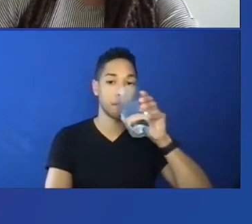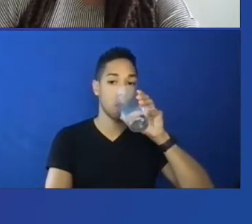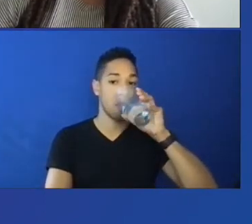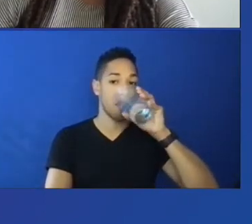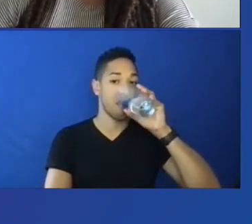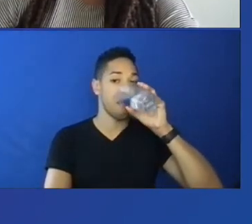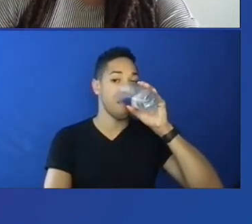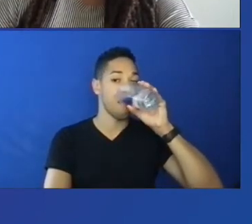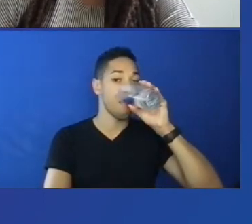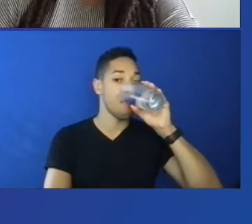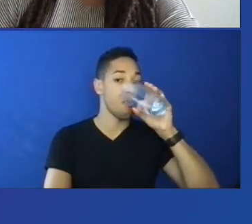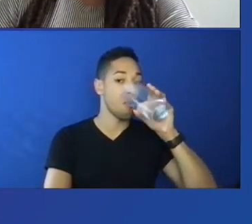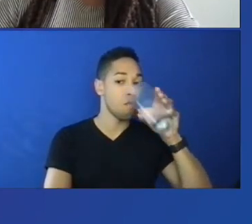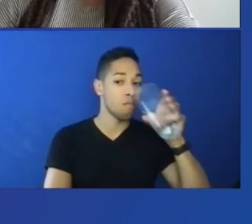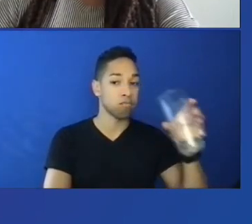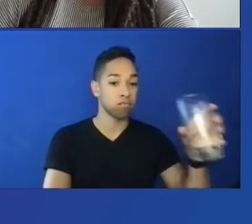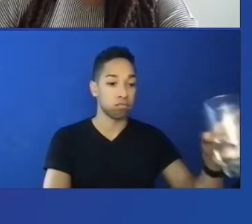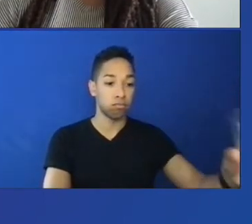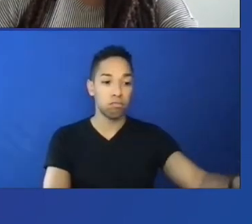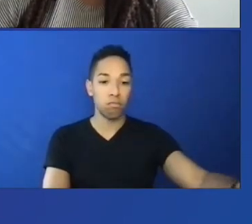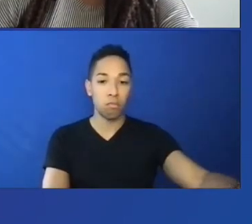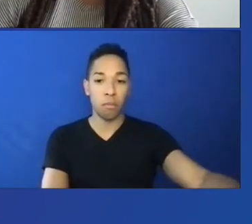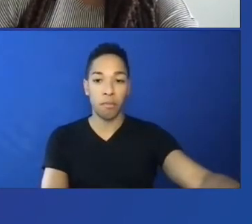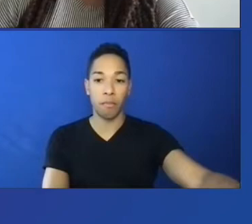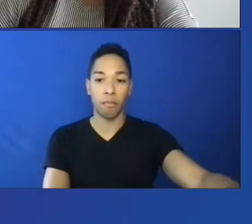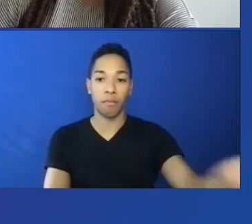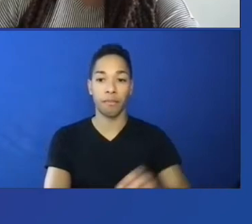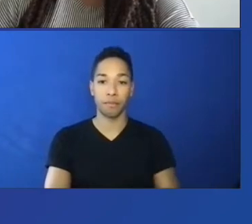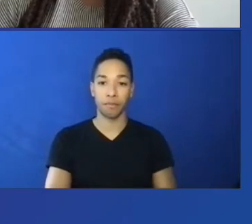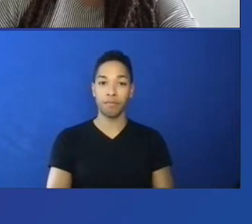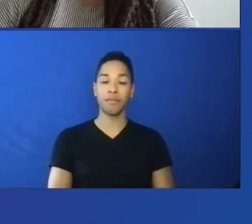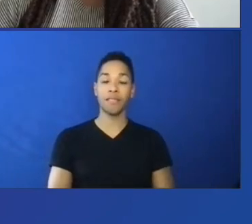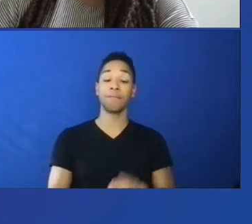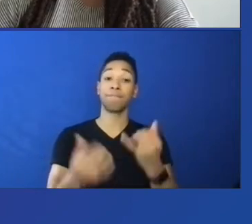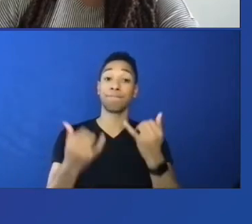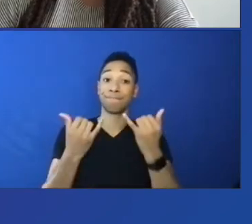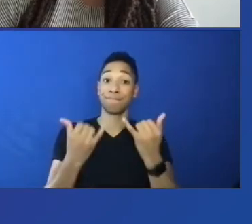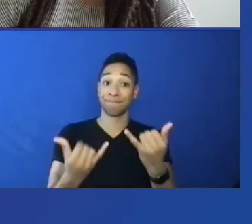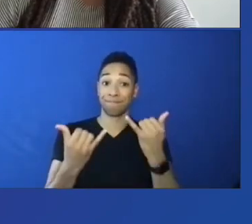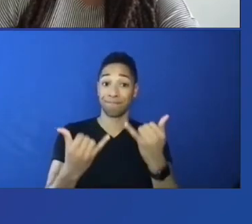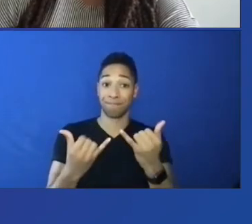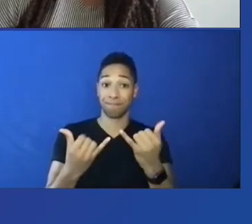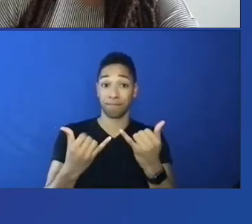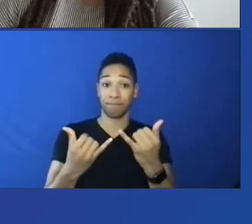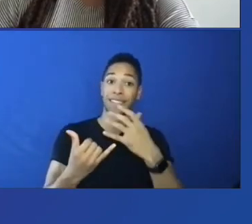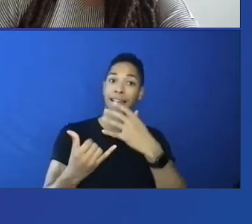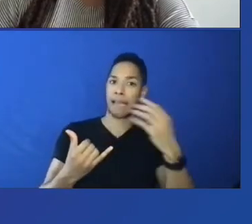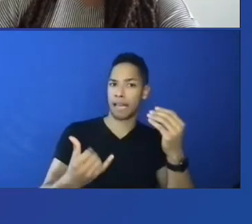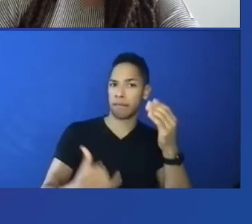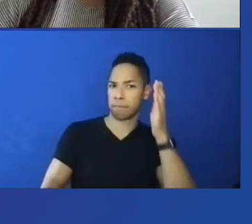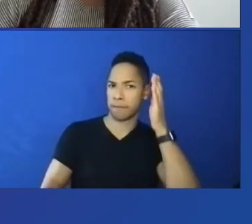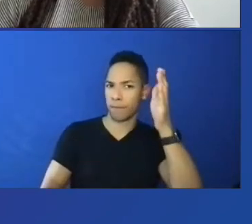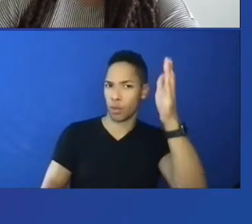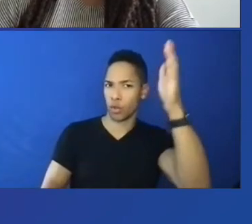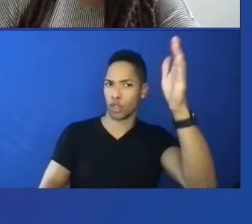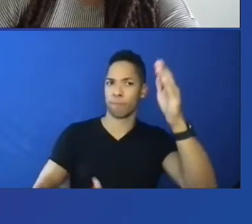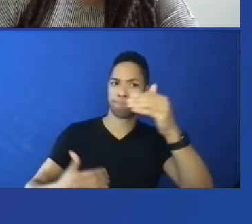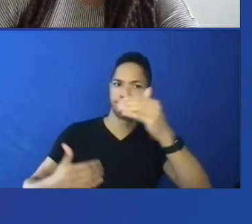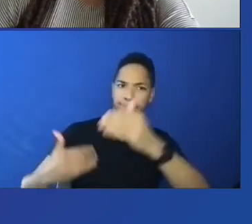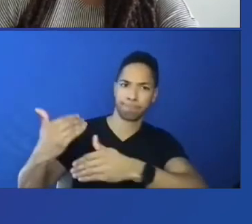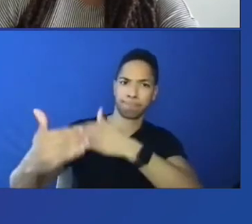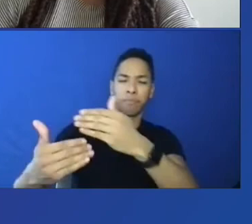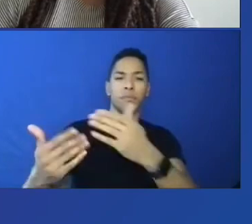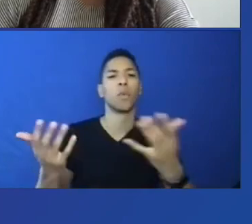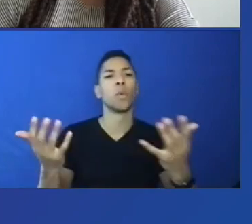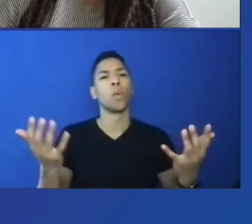what does in currently and moving forward in the near future, what is the